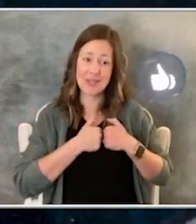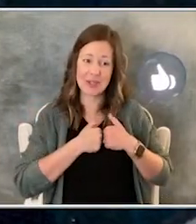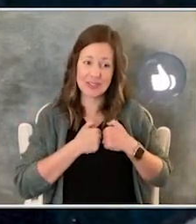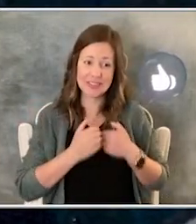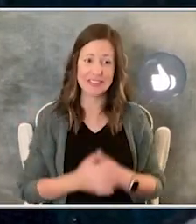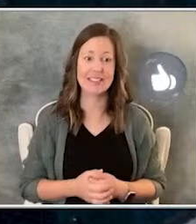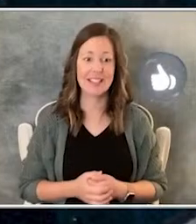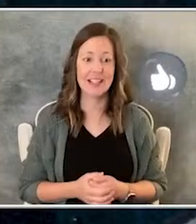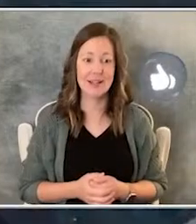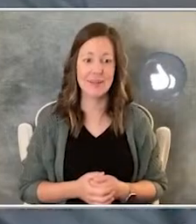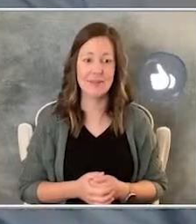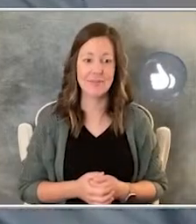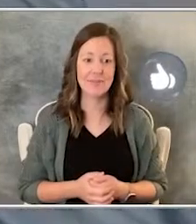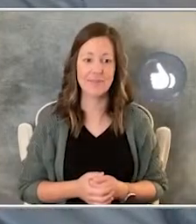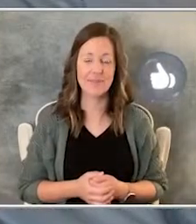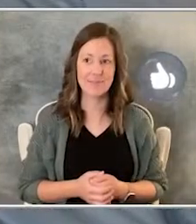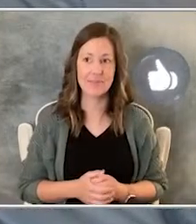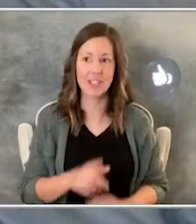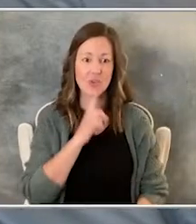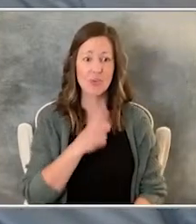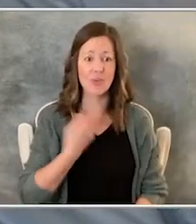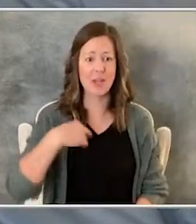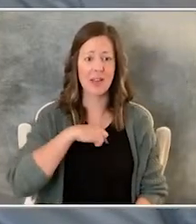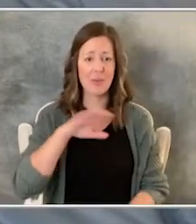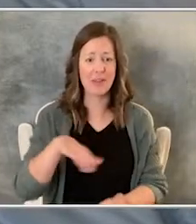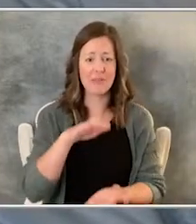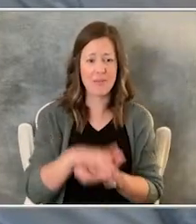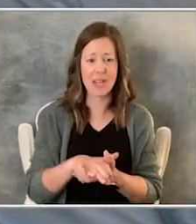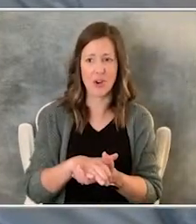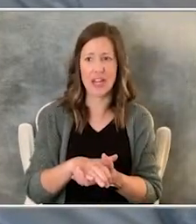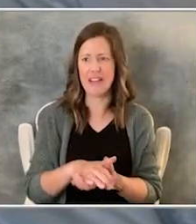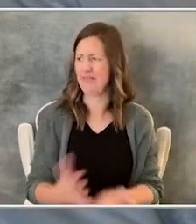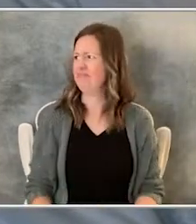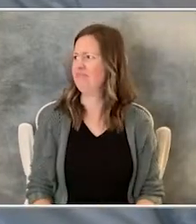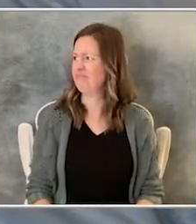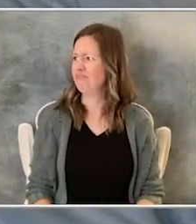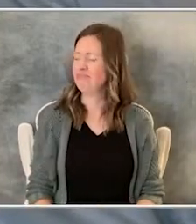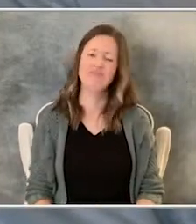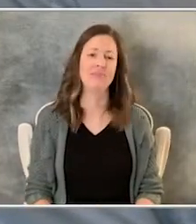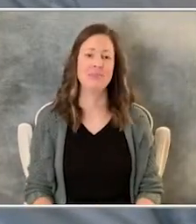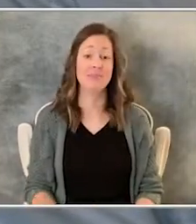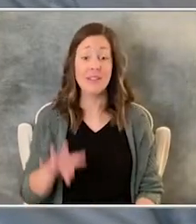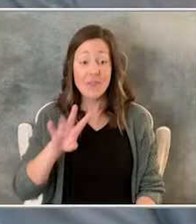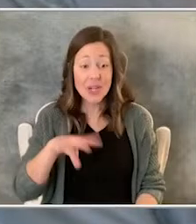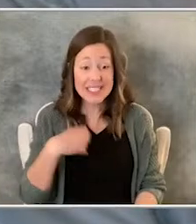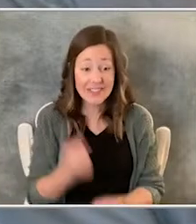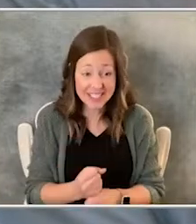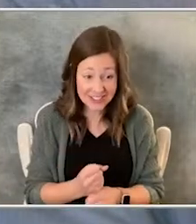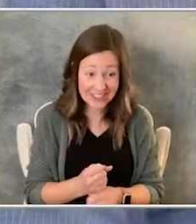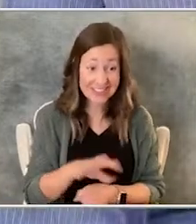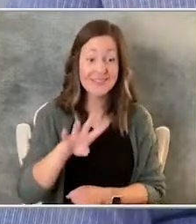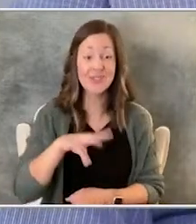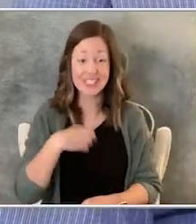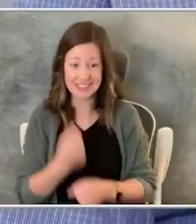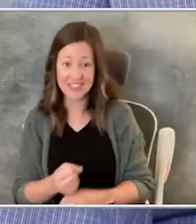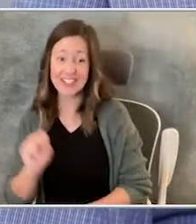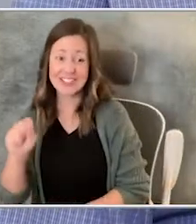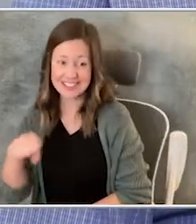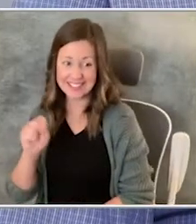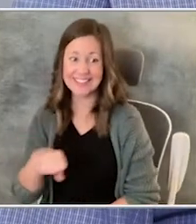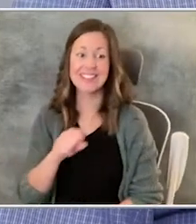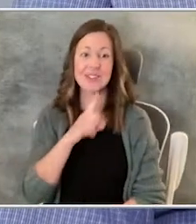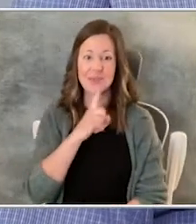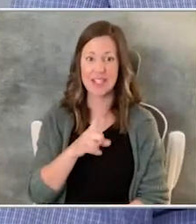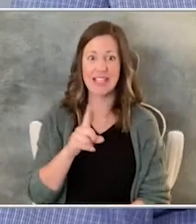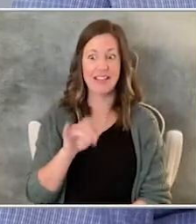job, but there's a lot of positive feedback, and you have kids that went into medicine, to my wife's surprise, so